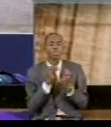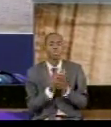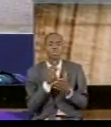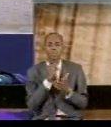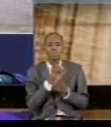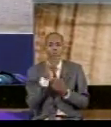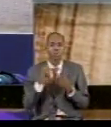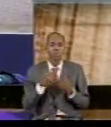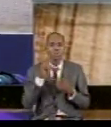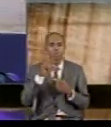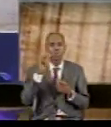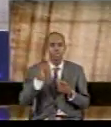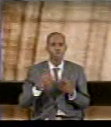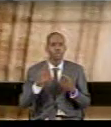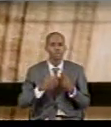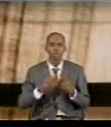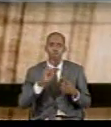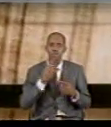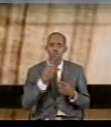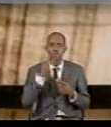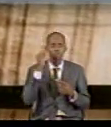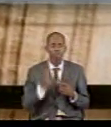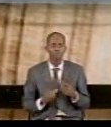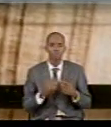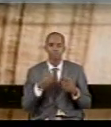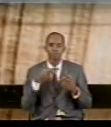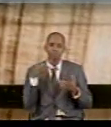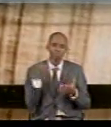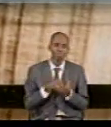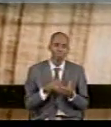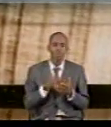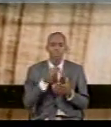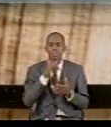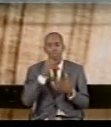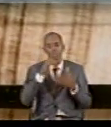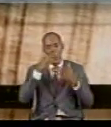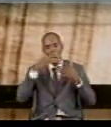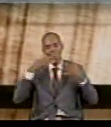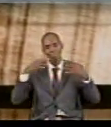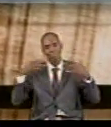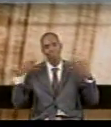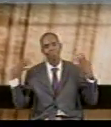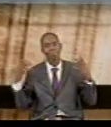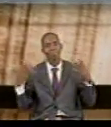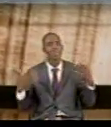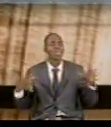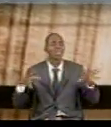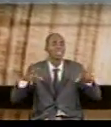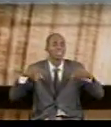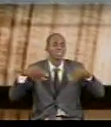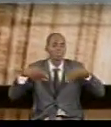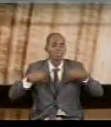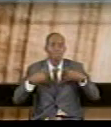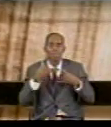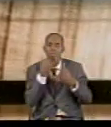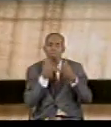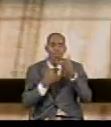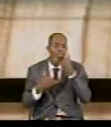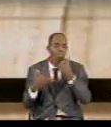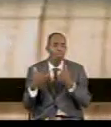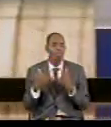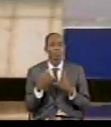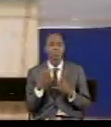earnestly contend. You'll not be smiling, embracing error and falsehood.